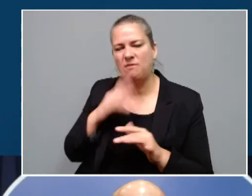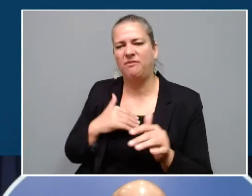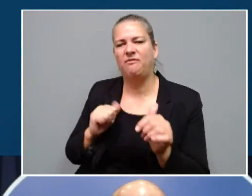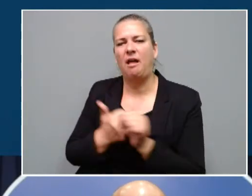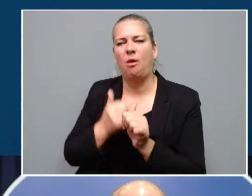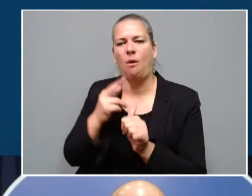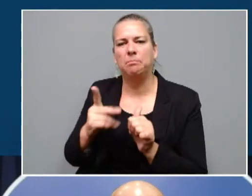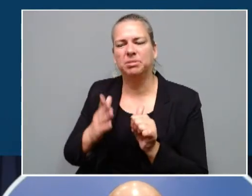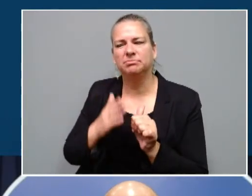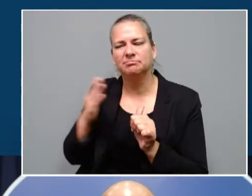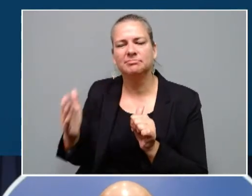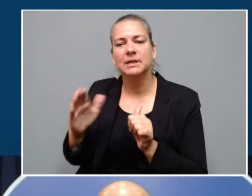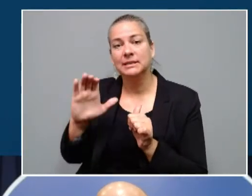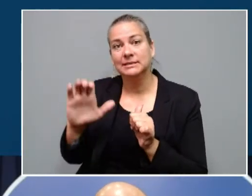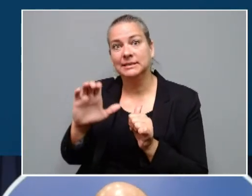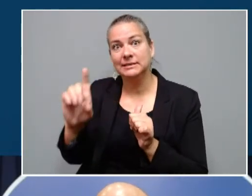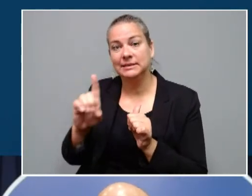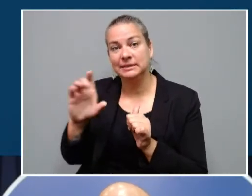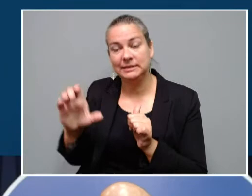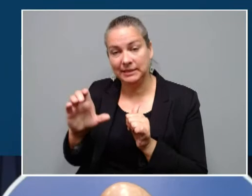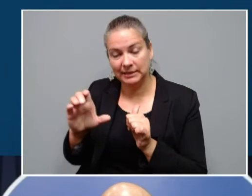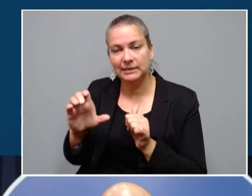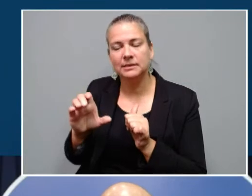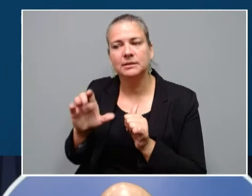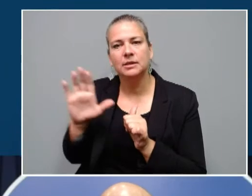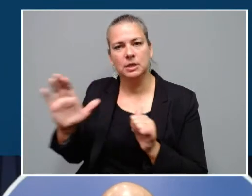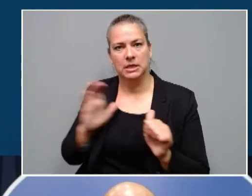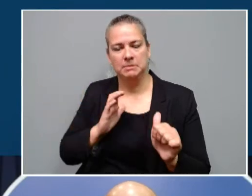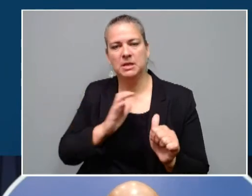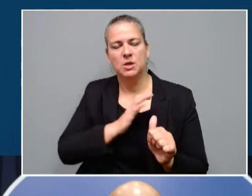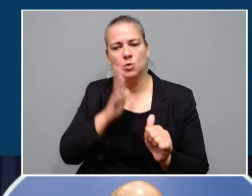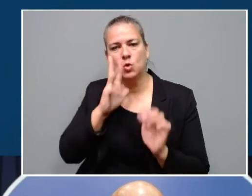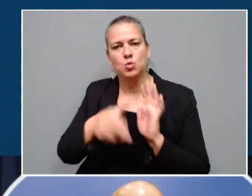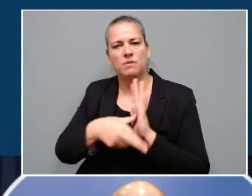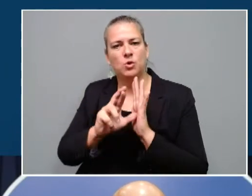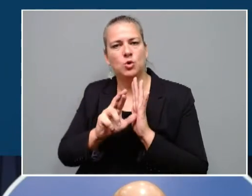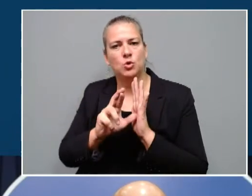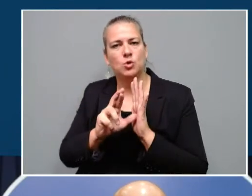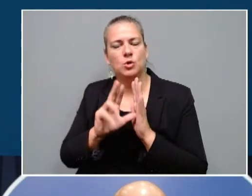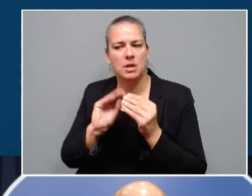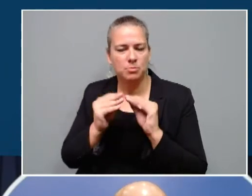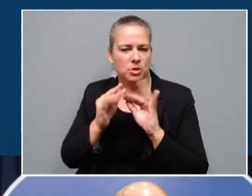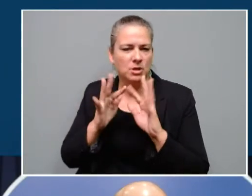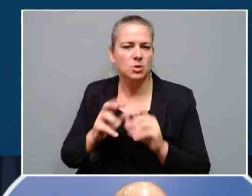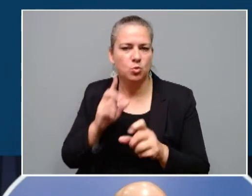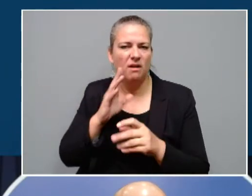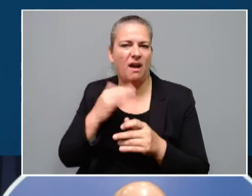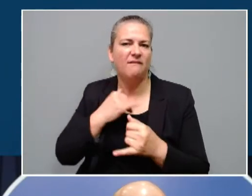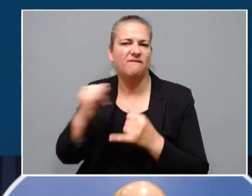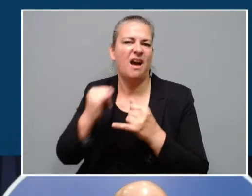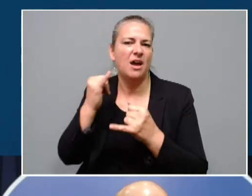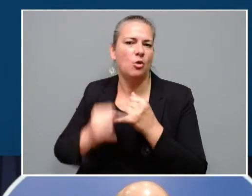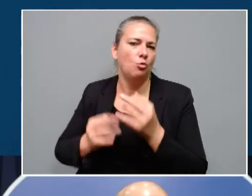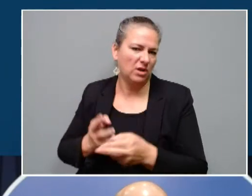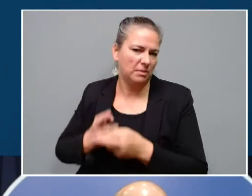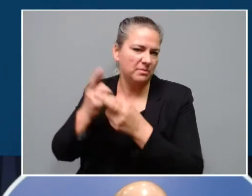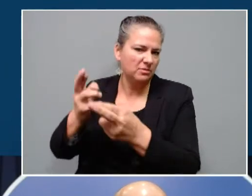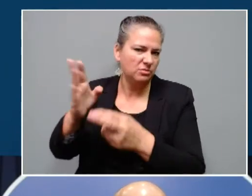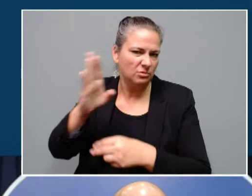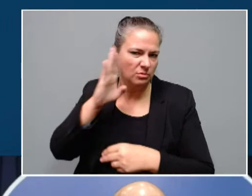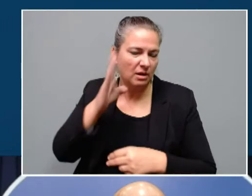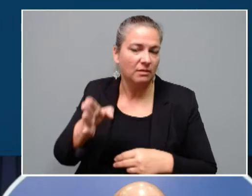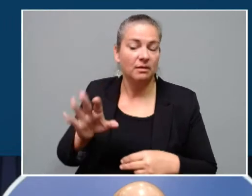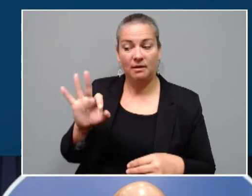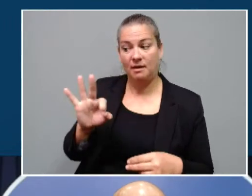the CDC's parallel committee will review the data and make the final recommendations. And then both the FDA commissioner and